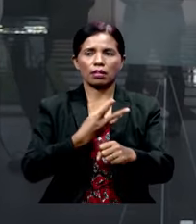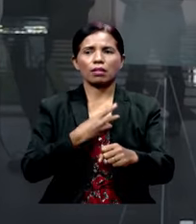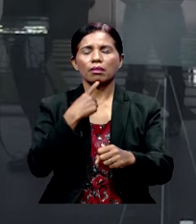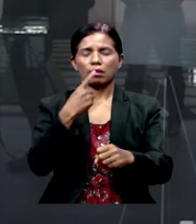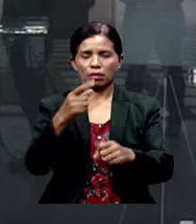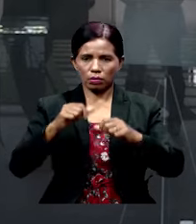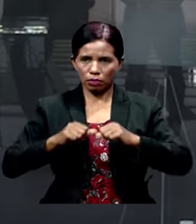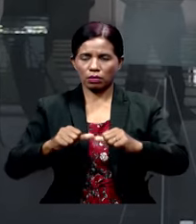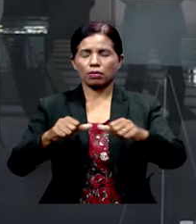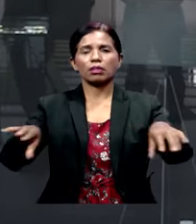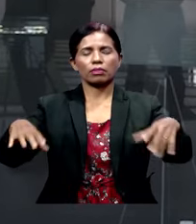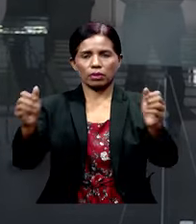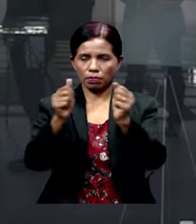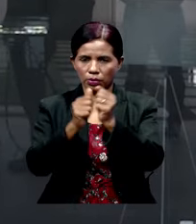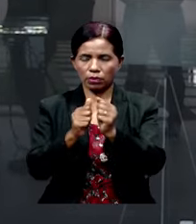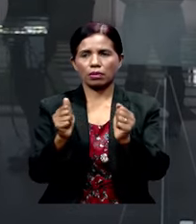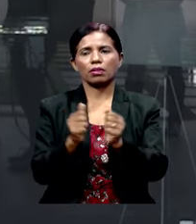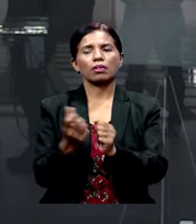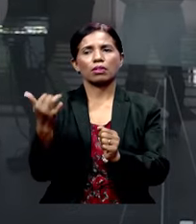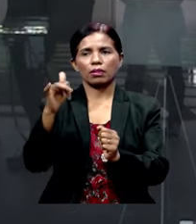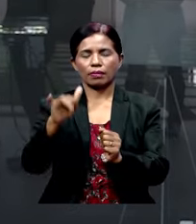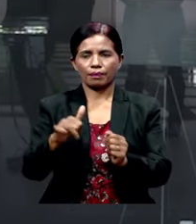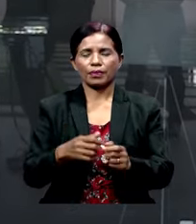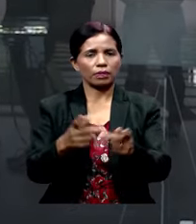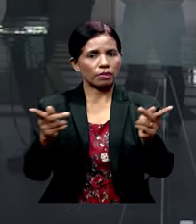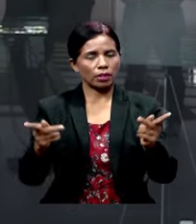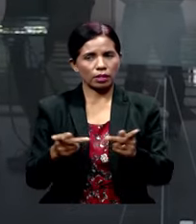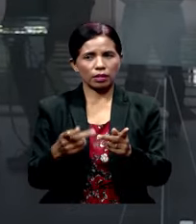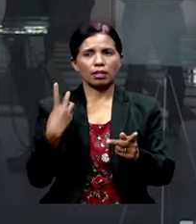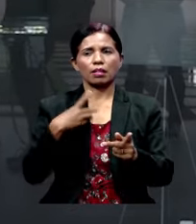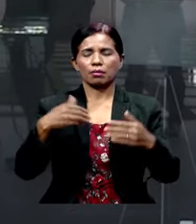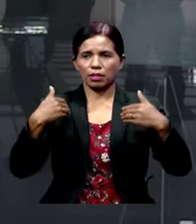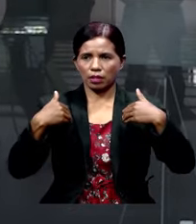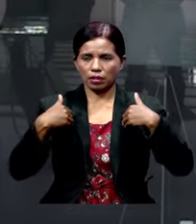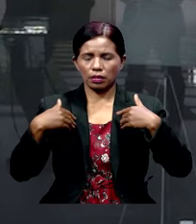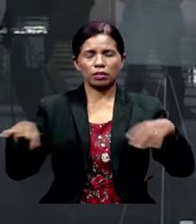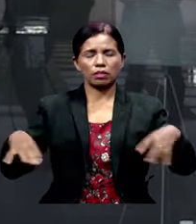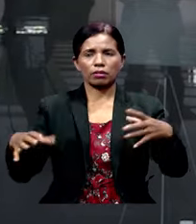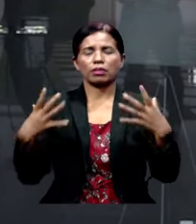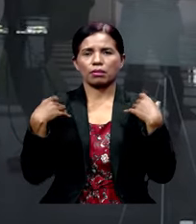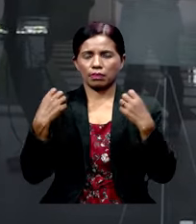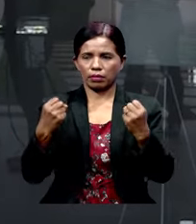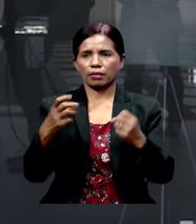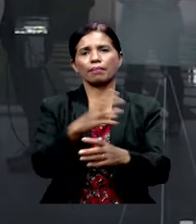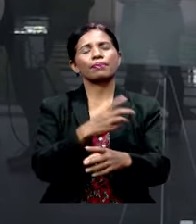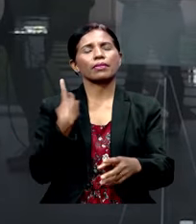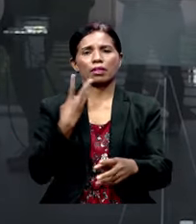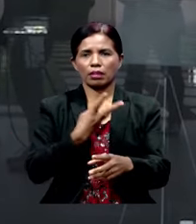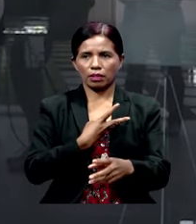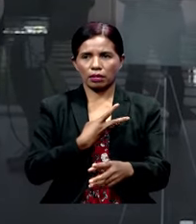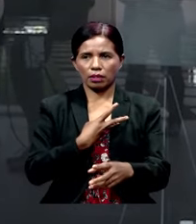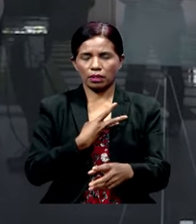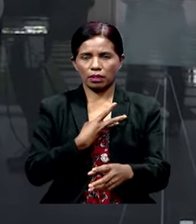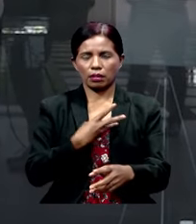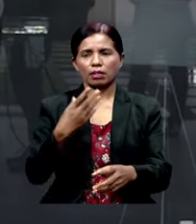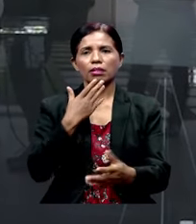continue to work together in. Areas such as how can we build stronger workforces? How can we build